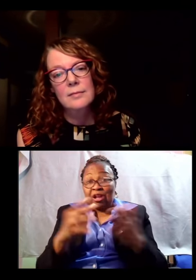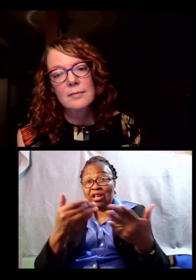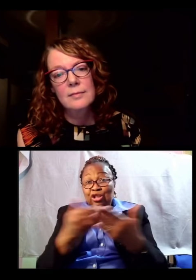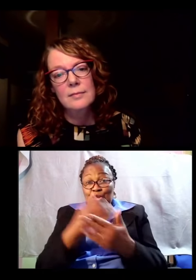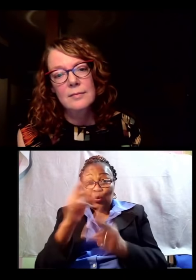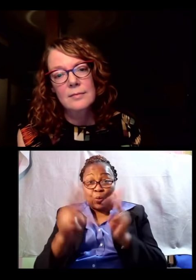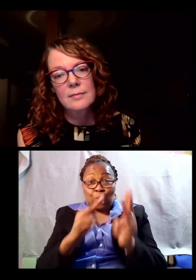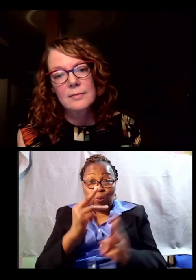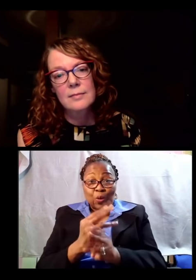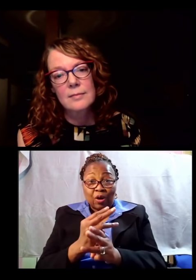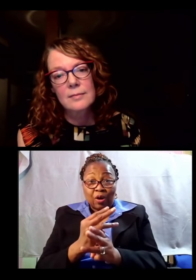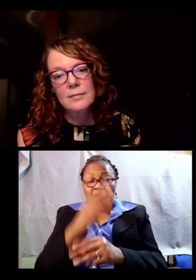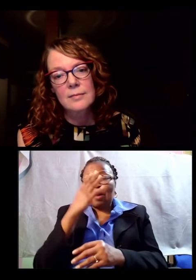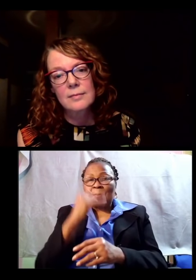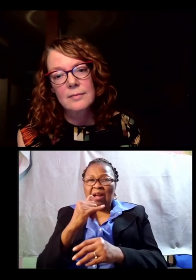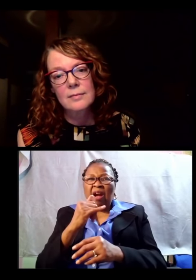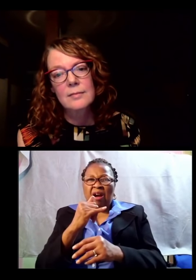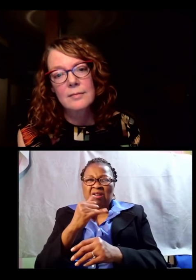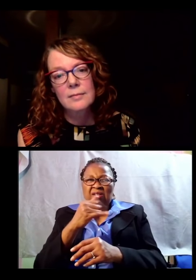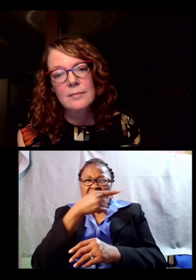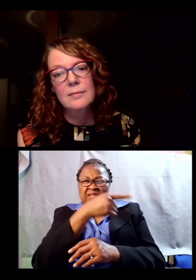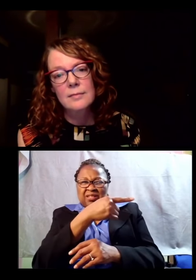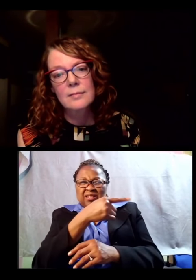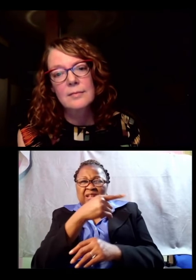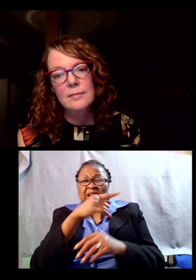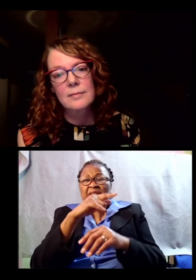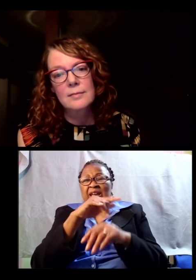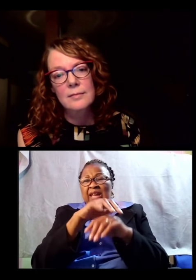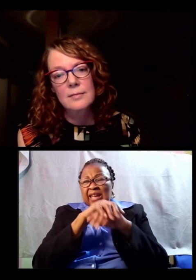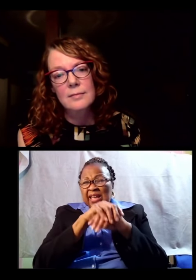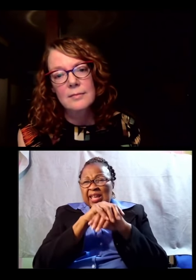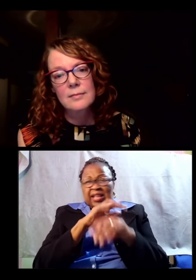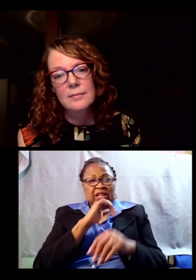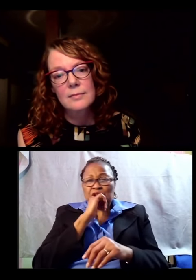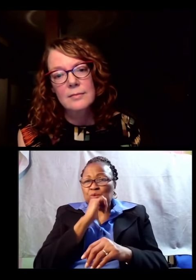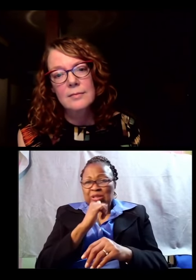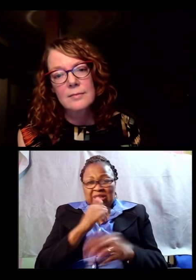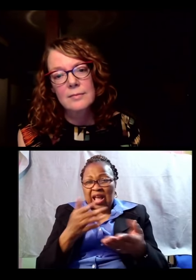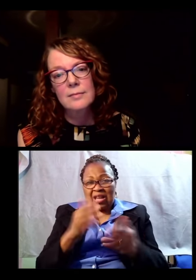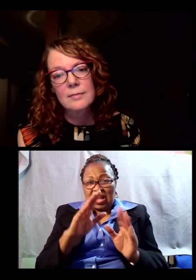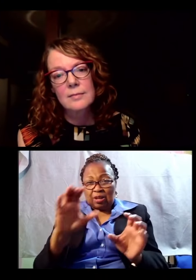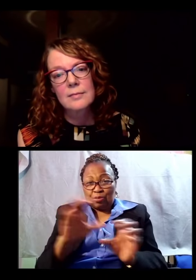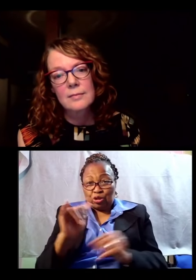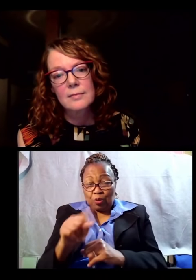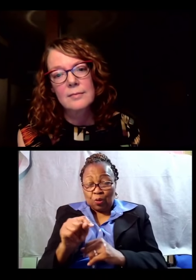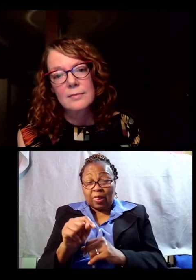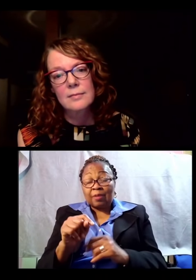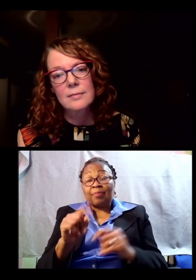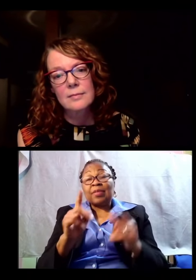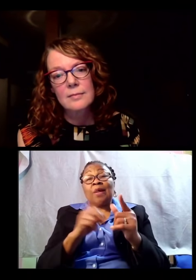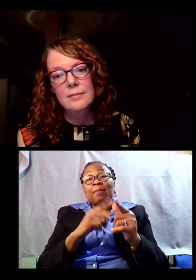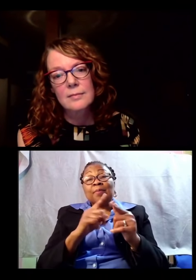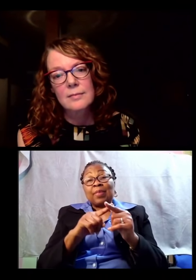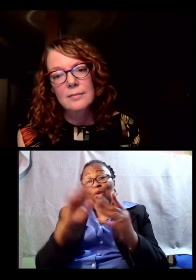because the Old World wasn't letting them do that. But after they left, of course, Cromwell won